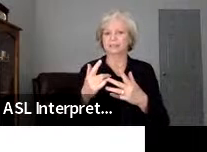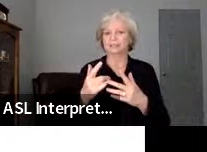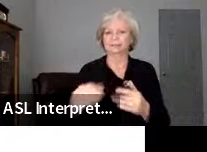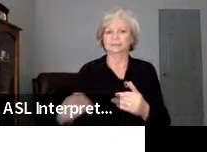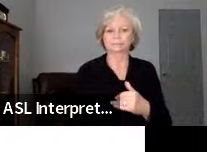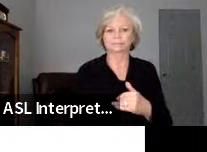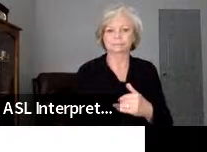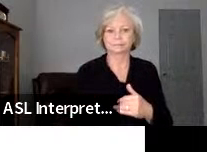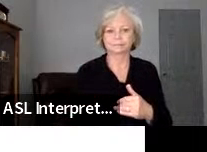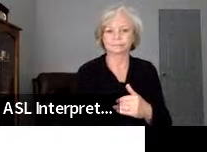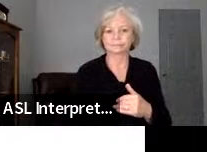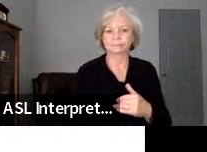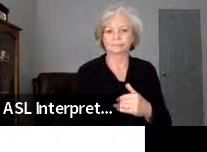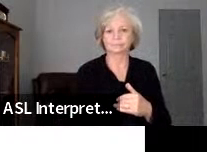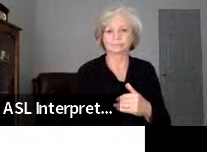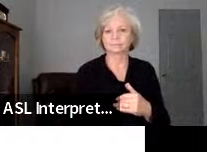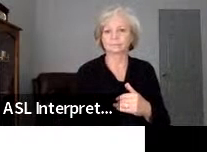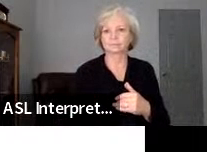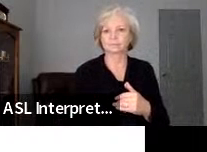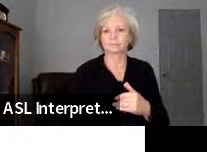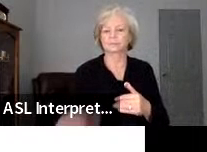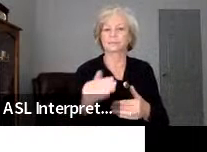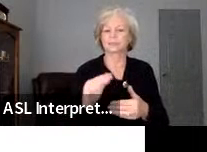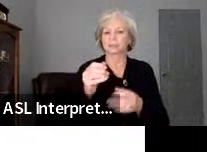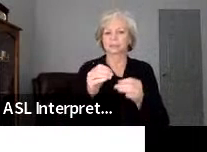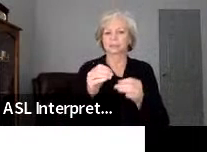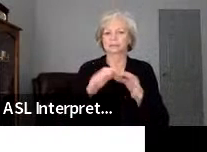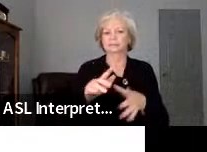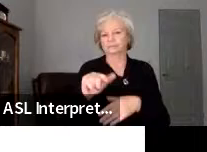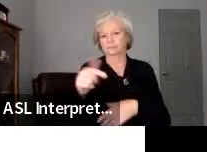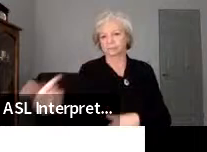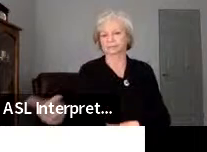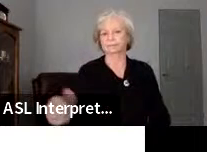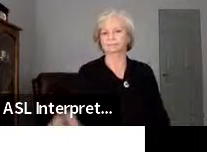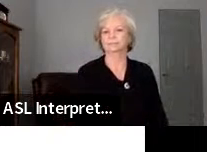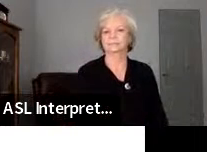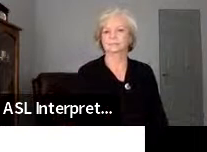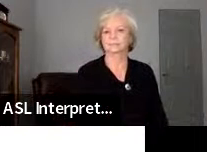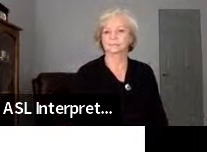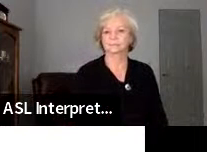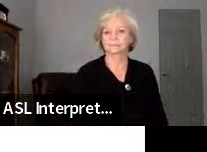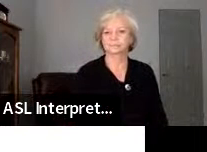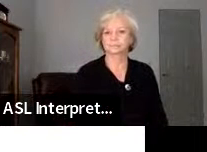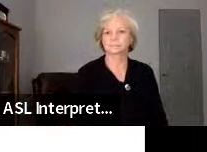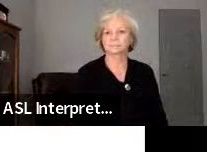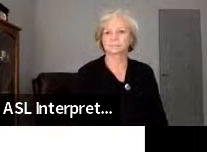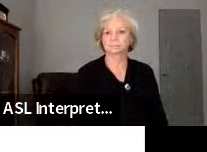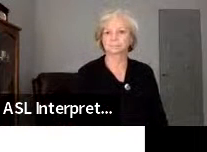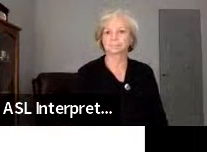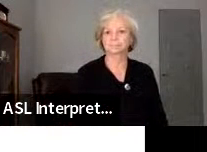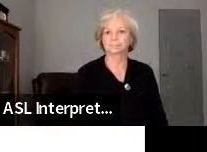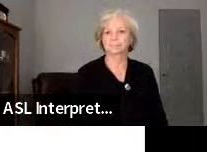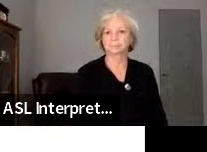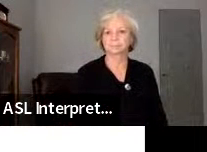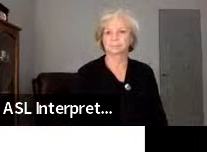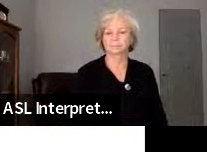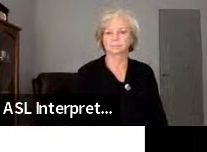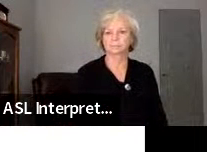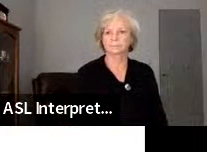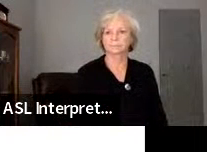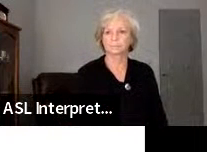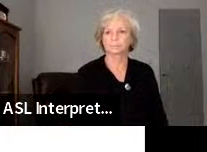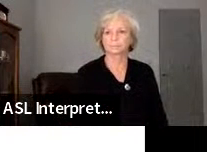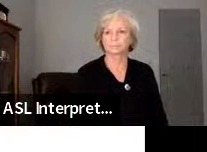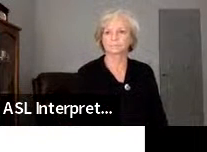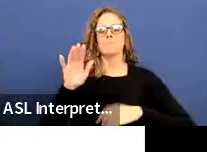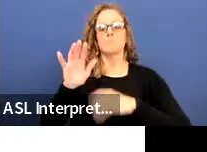reinfections. And then similarly, vaccinated people do appear to get infected with this. The